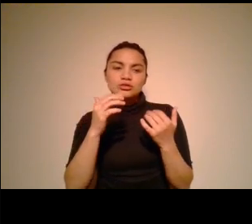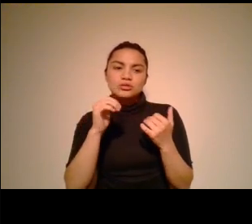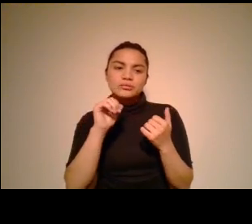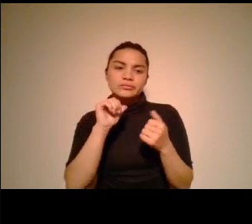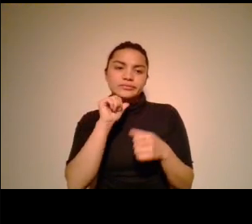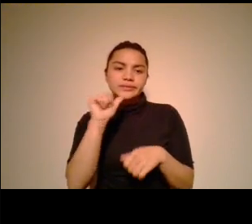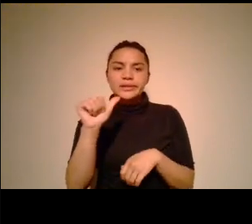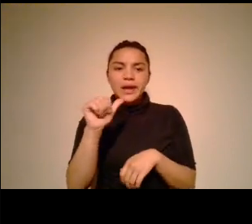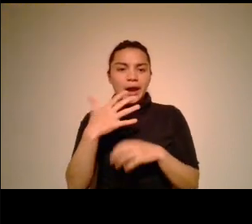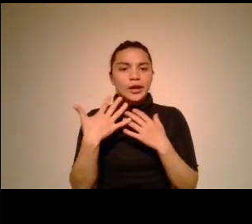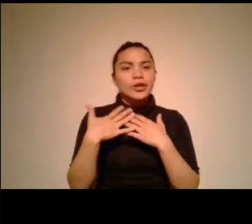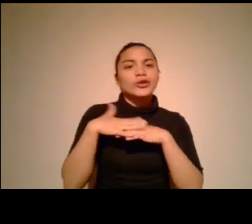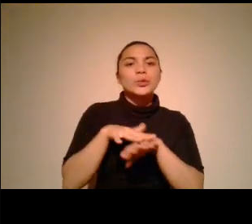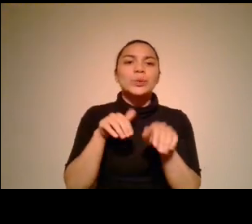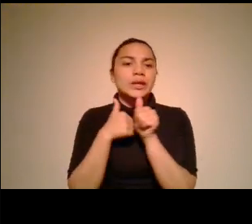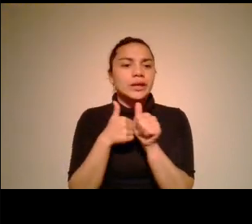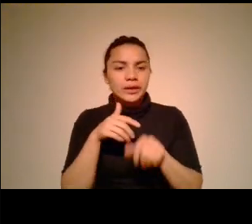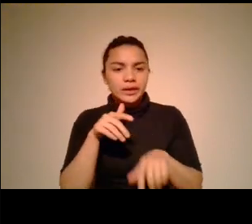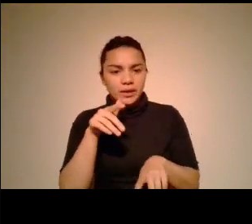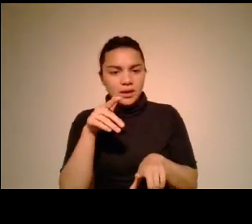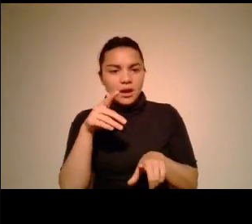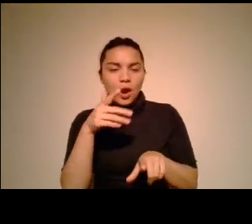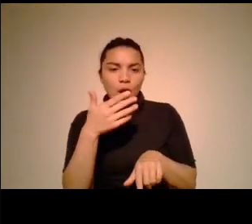of authority in front of